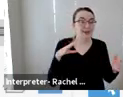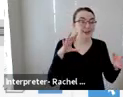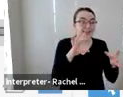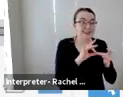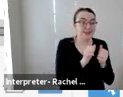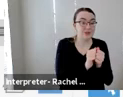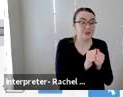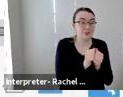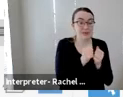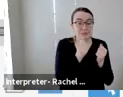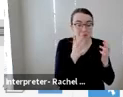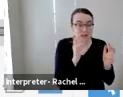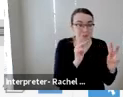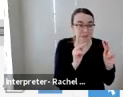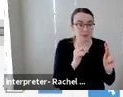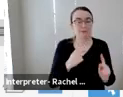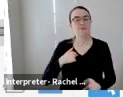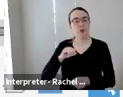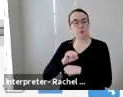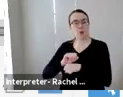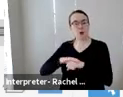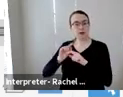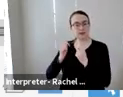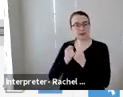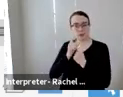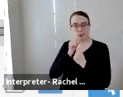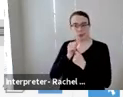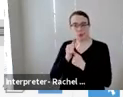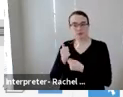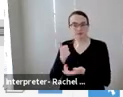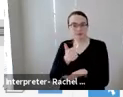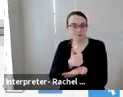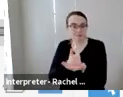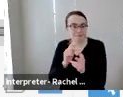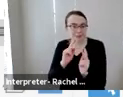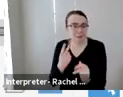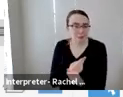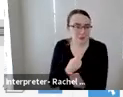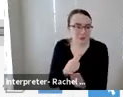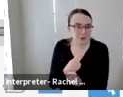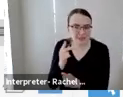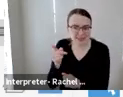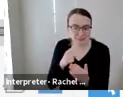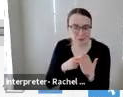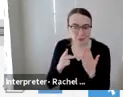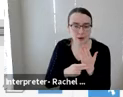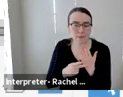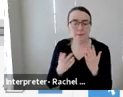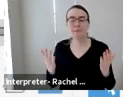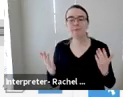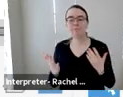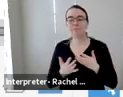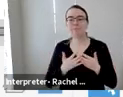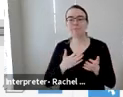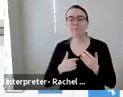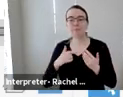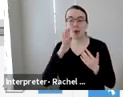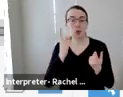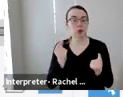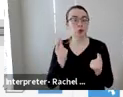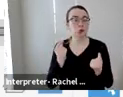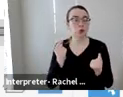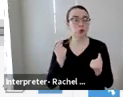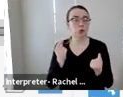right? Because I work on a team that helps people use Fusion, right? So what I'm going to do is kind of open the